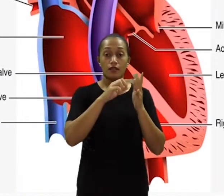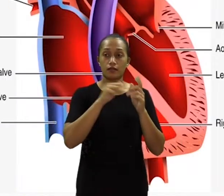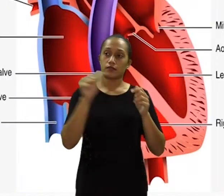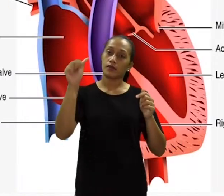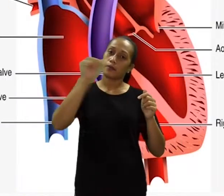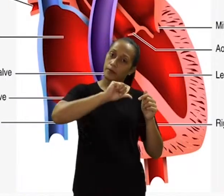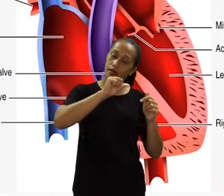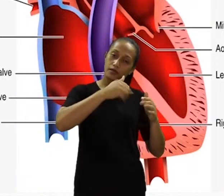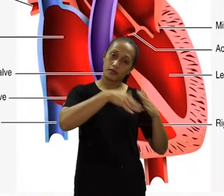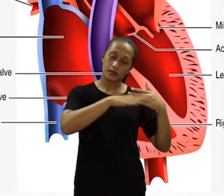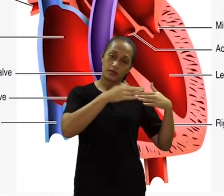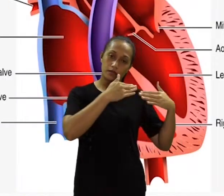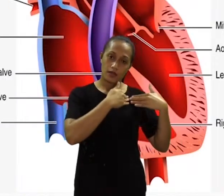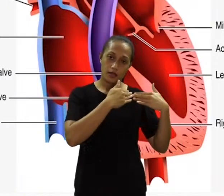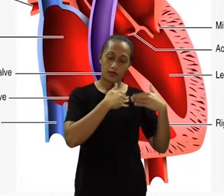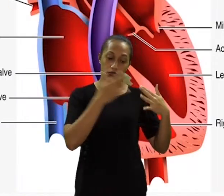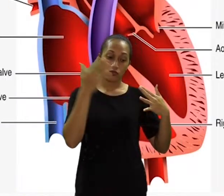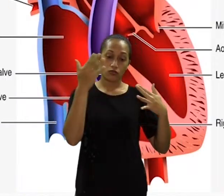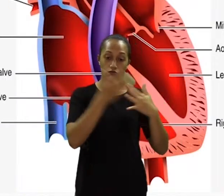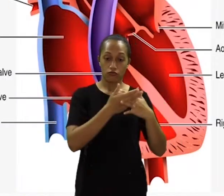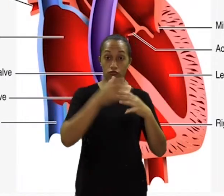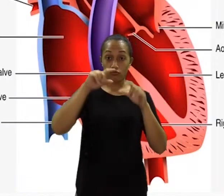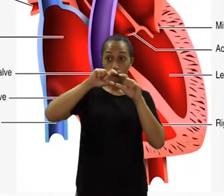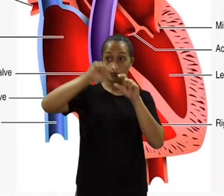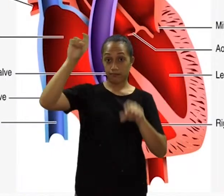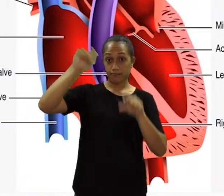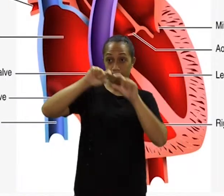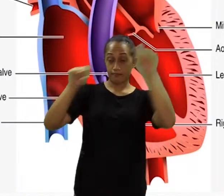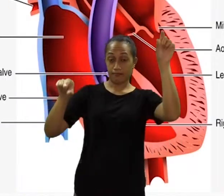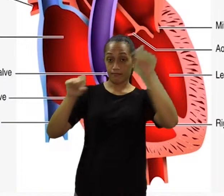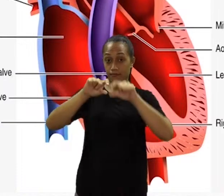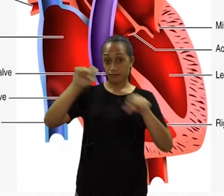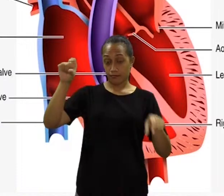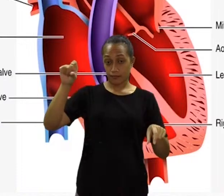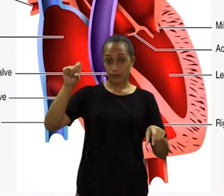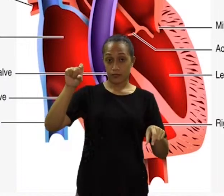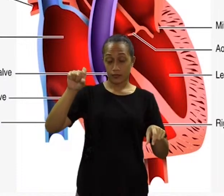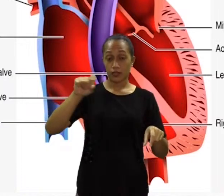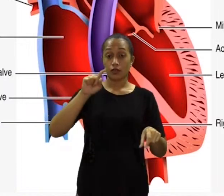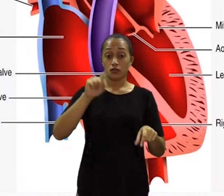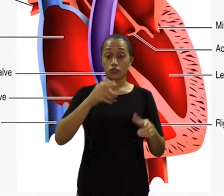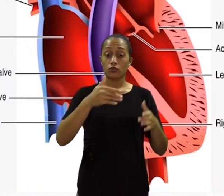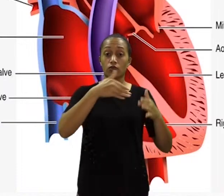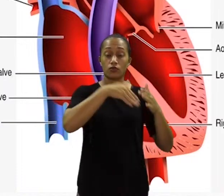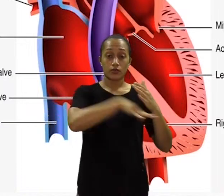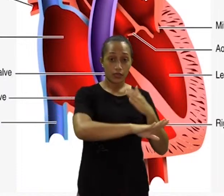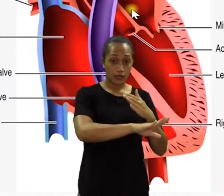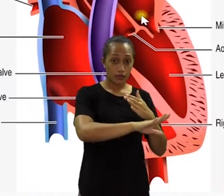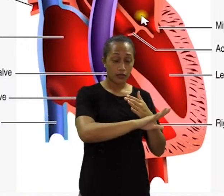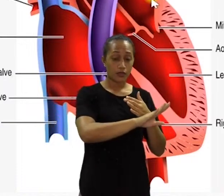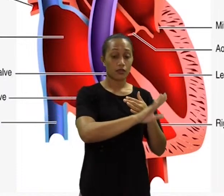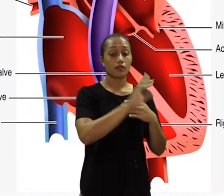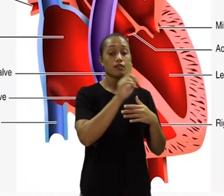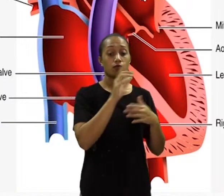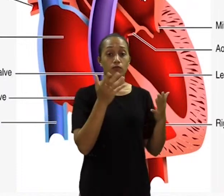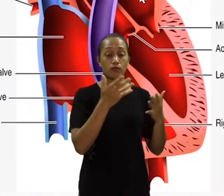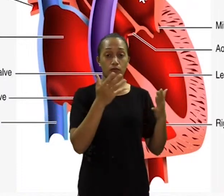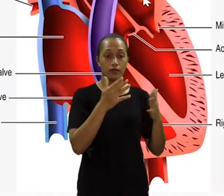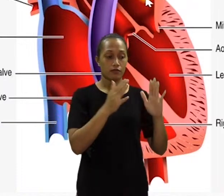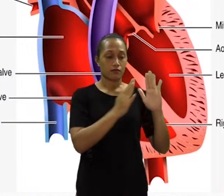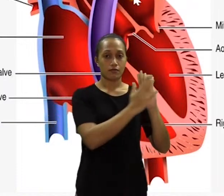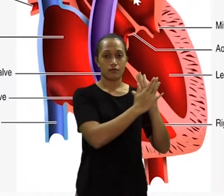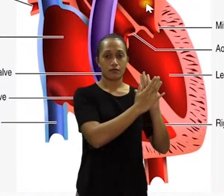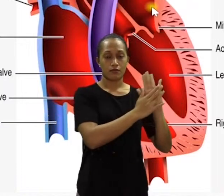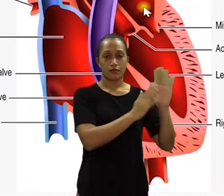comes back to the heart through these pulmonary veins here. So it goes in to the